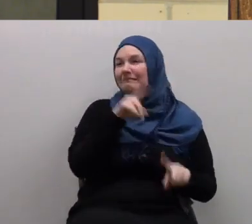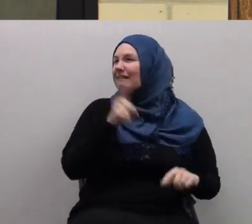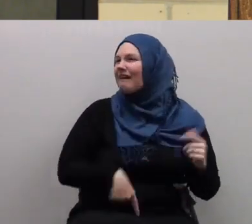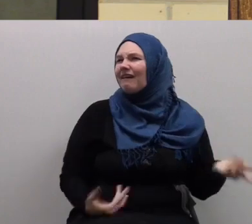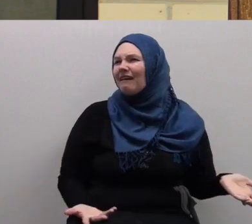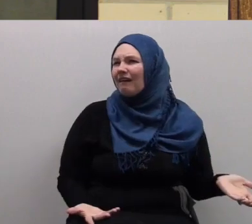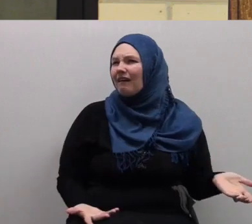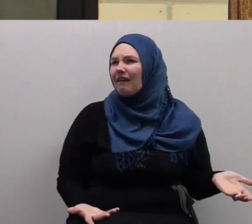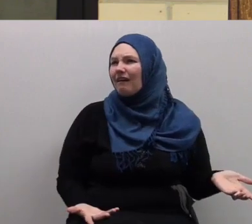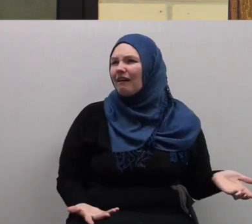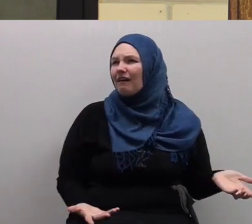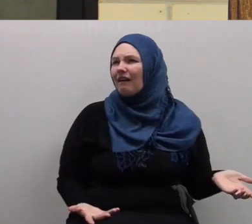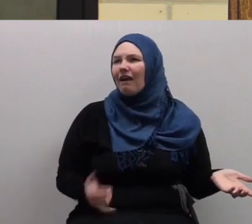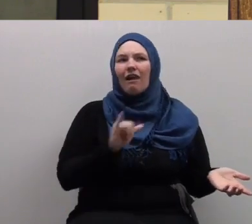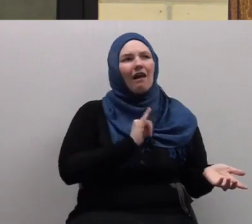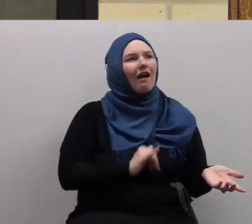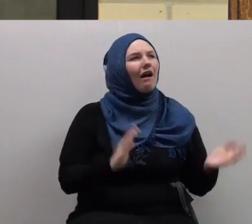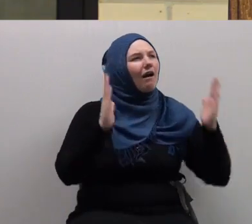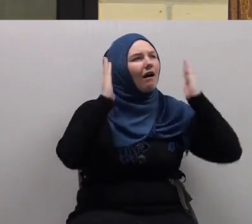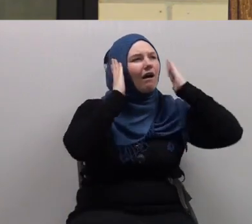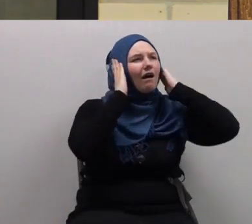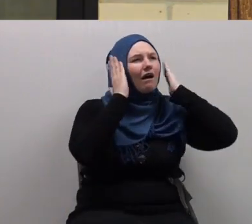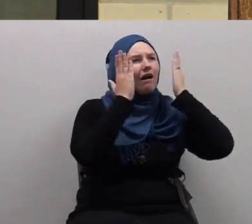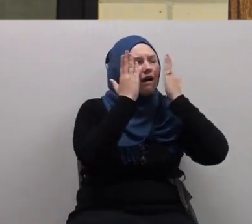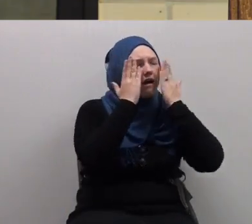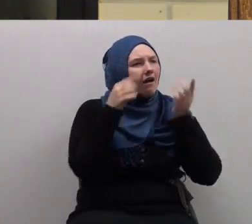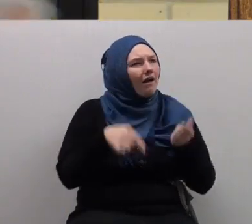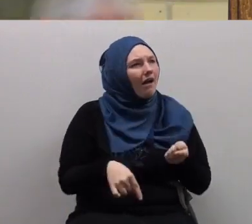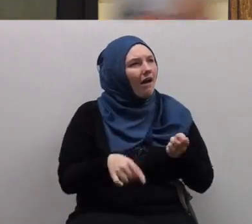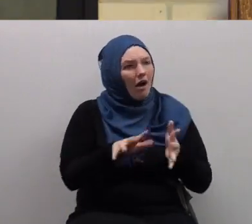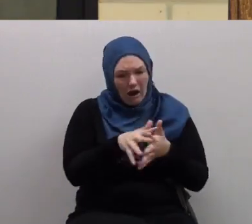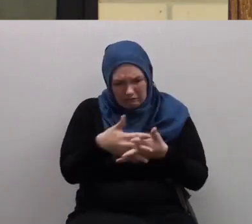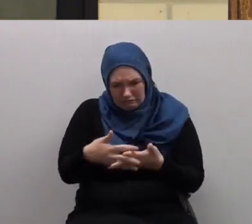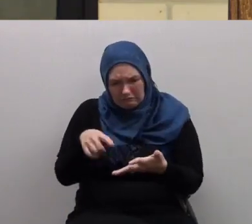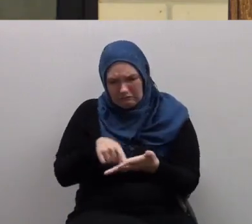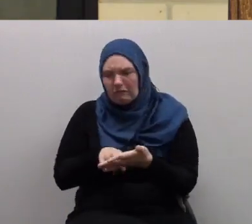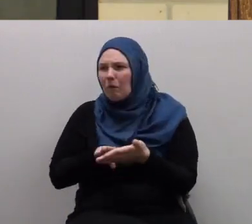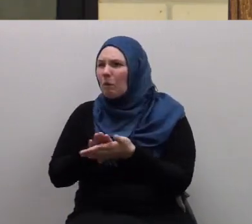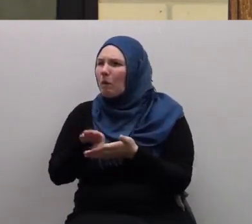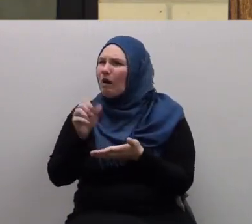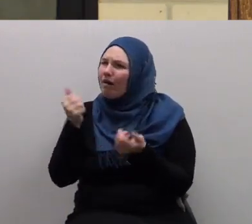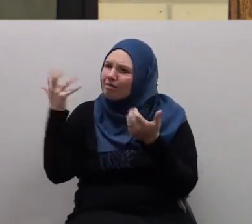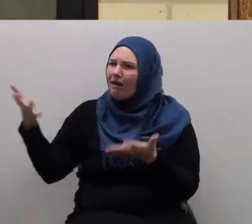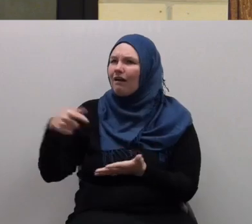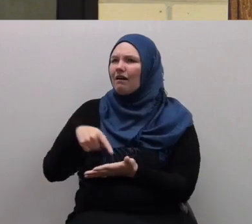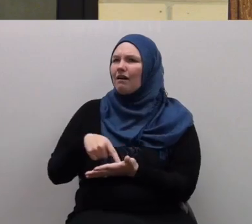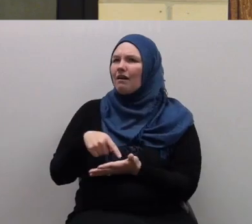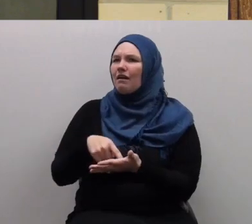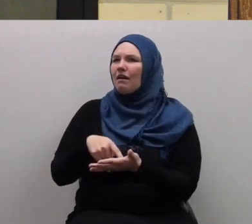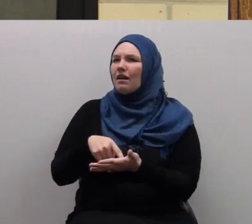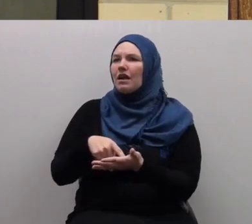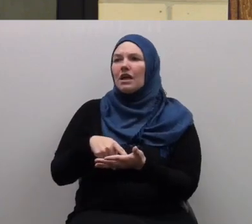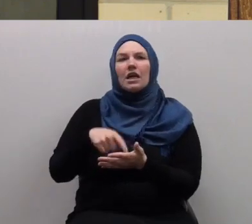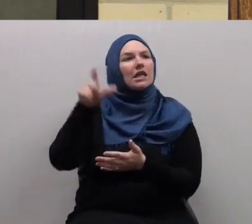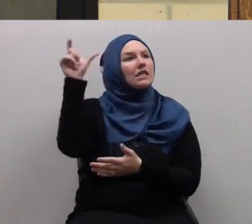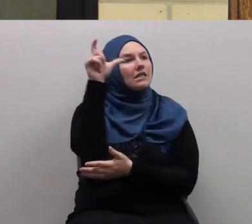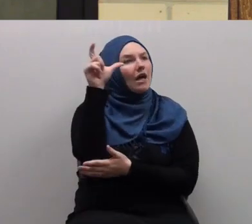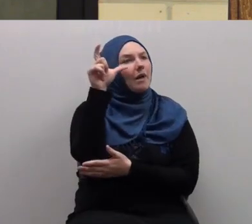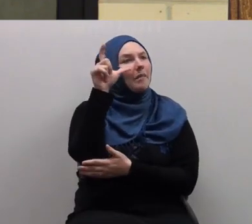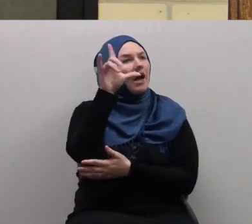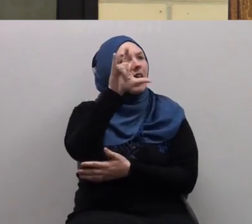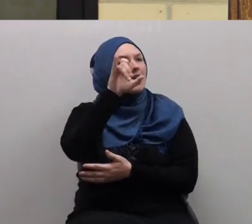As if they were deaf and blinded from all the developments in Islamic literature done by